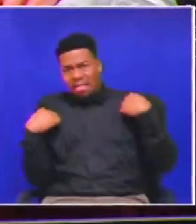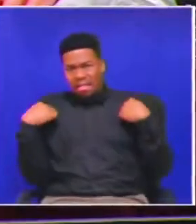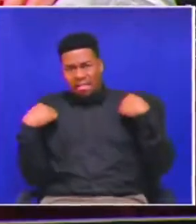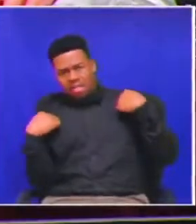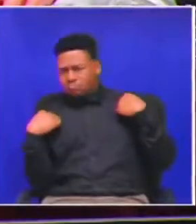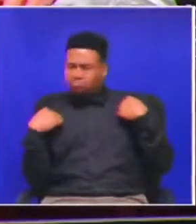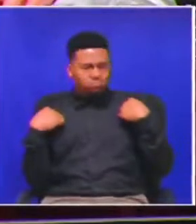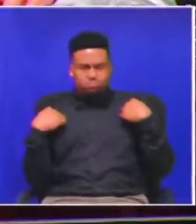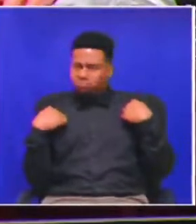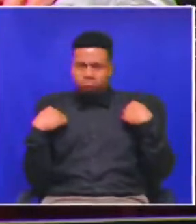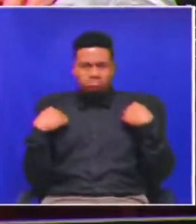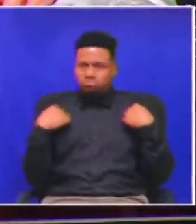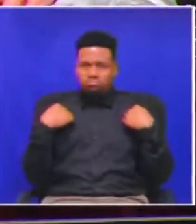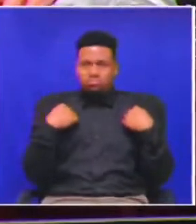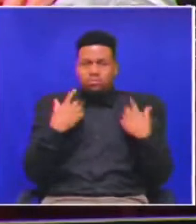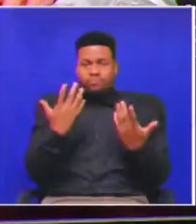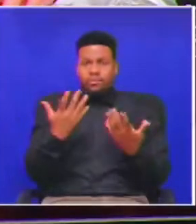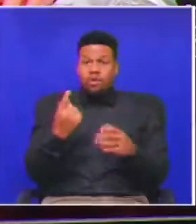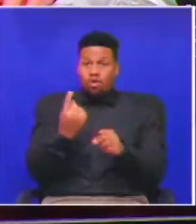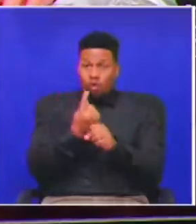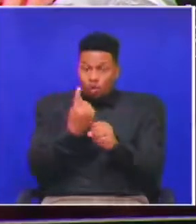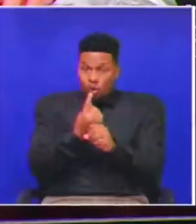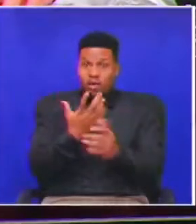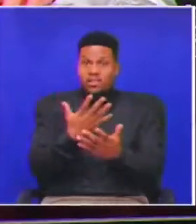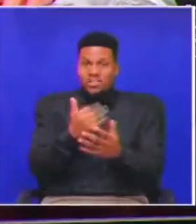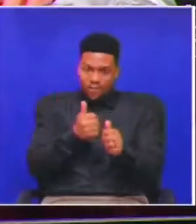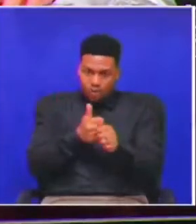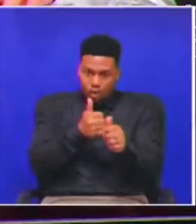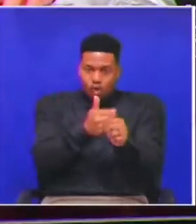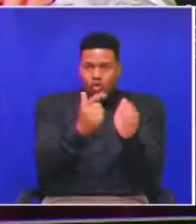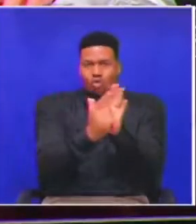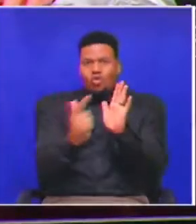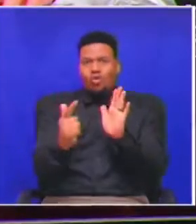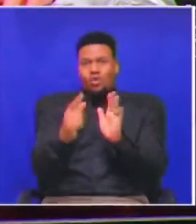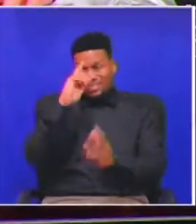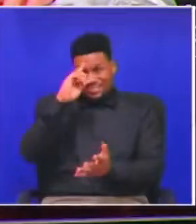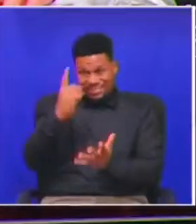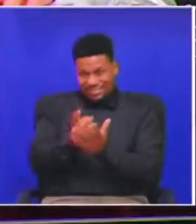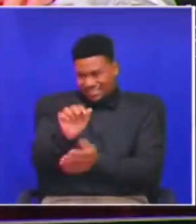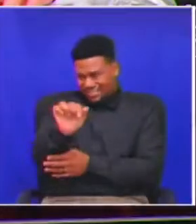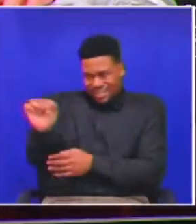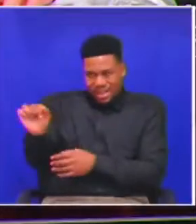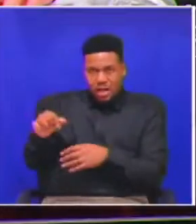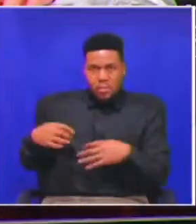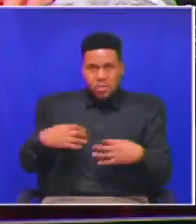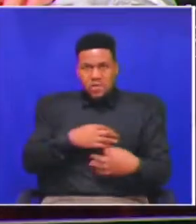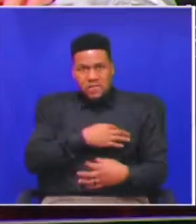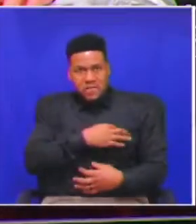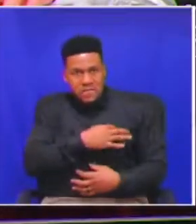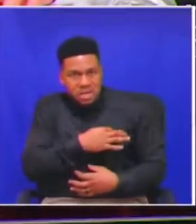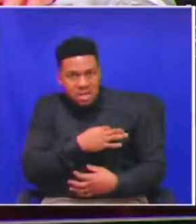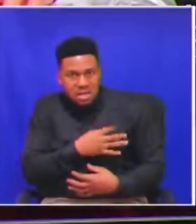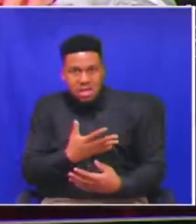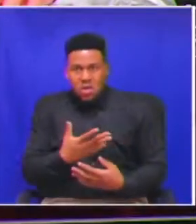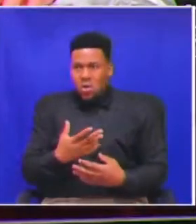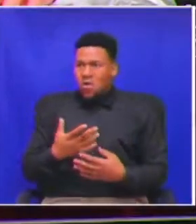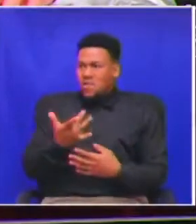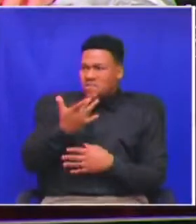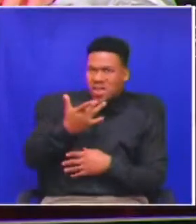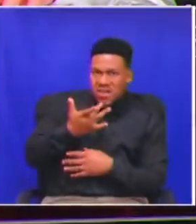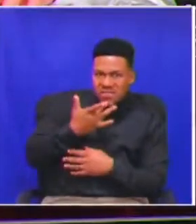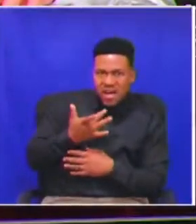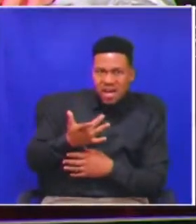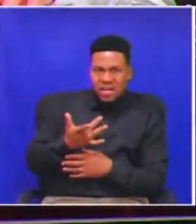law, ensuring their decisions are made without fear, favor, or prejudice. They are therefore